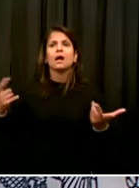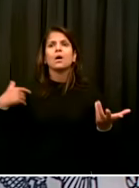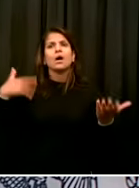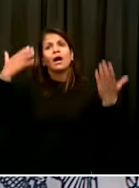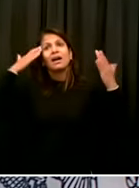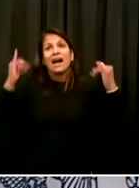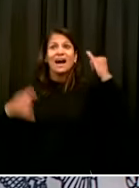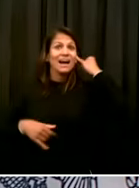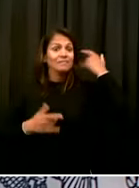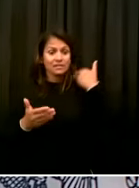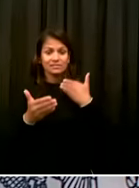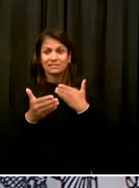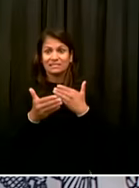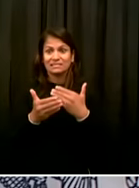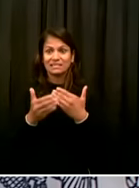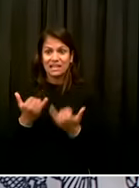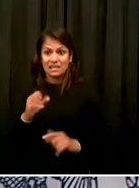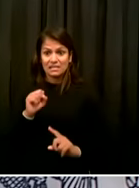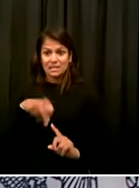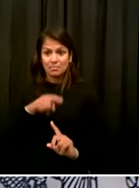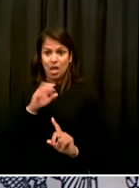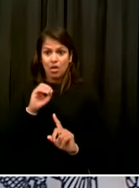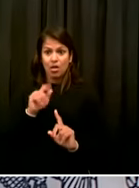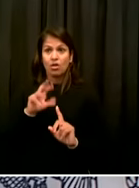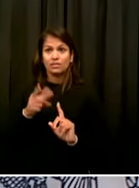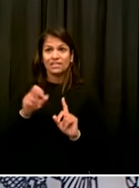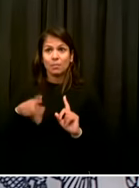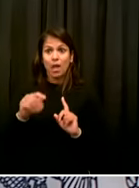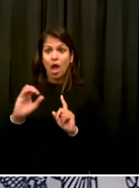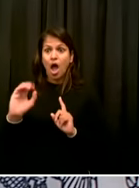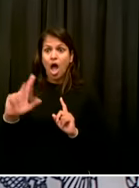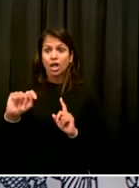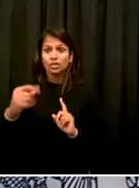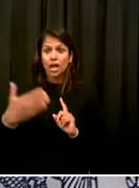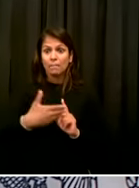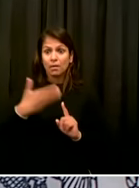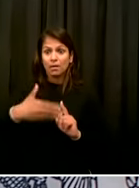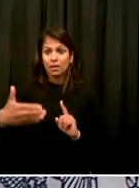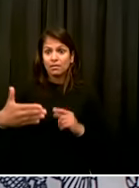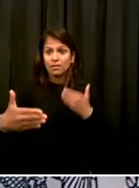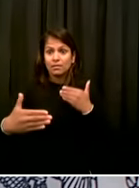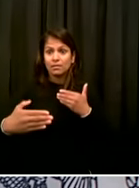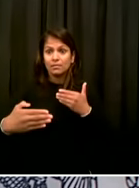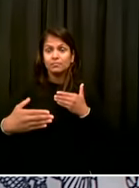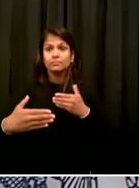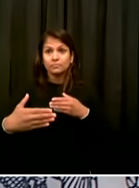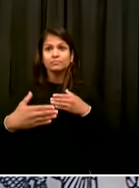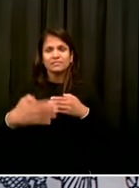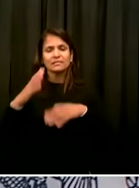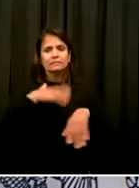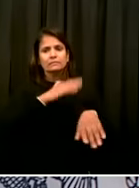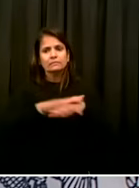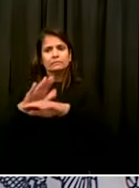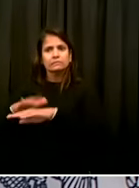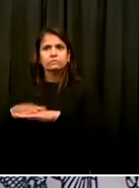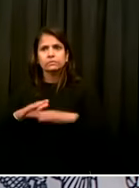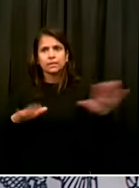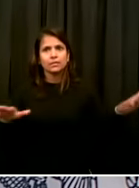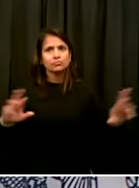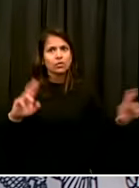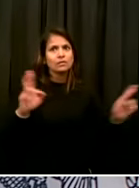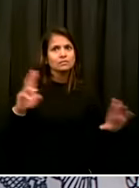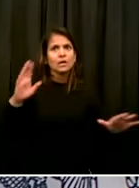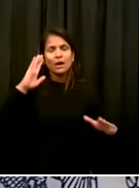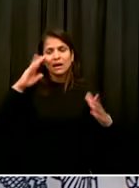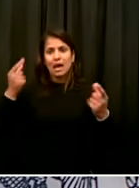crisis. But the loss of revenue in a very short period of time in such a shocking manner has caused a reality where we